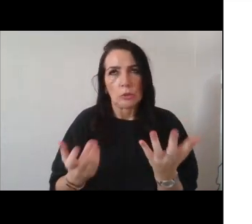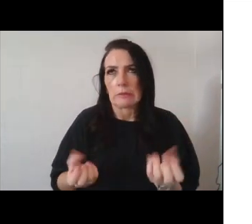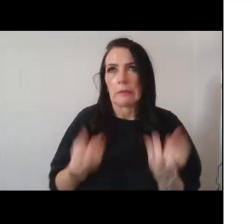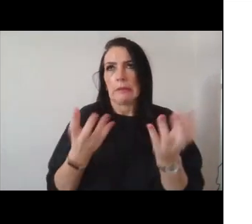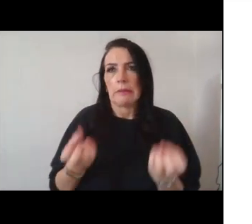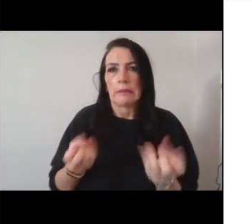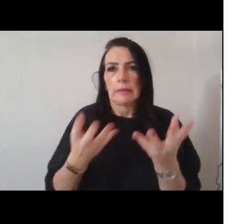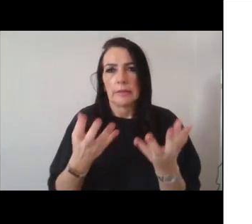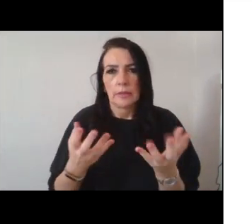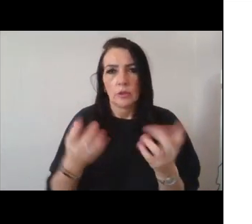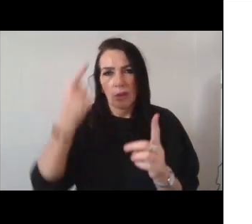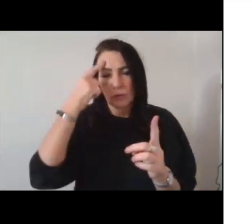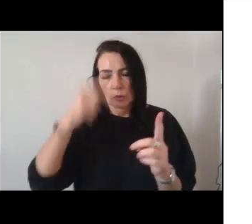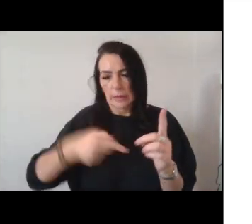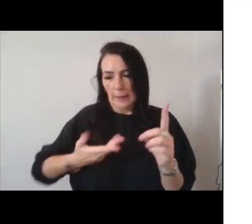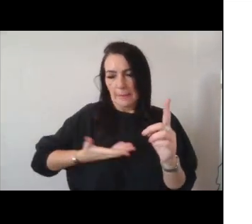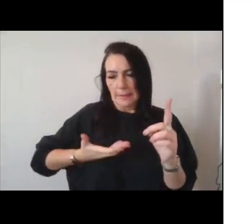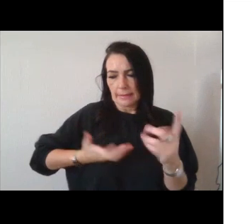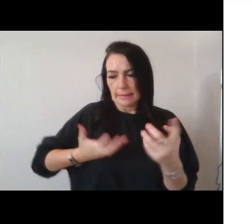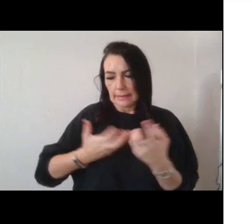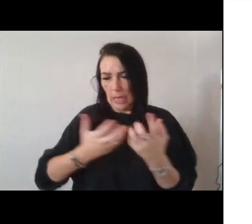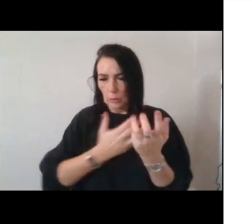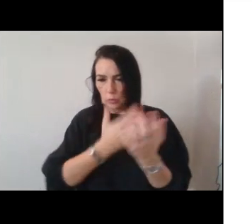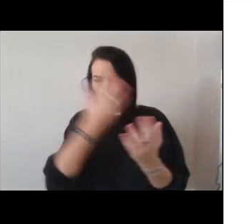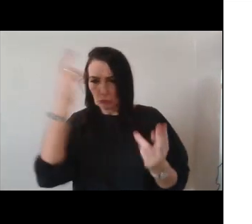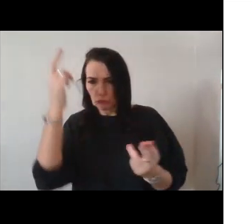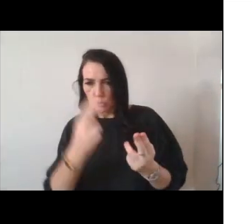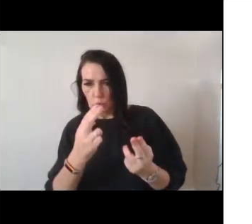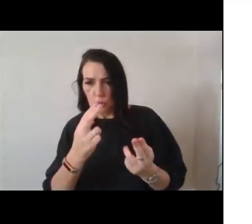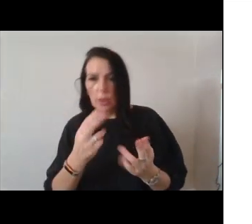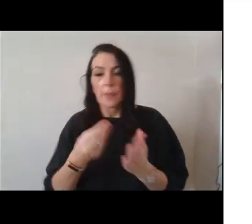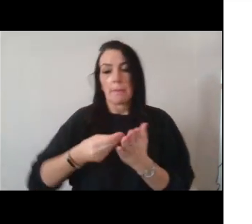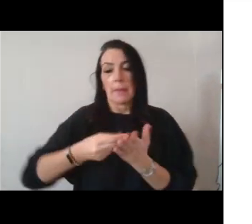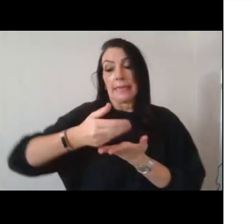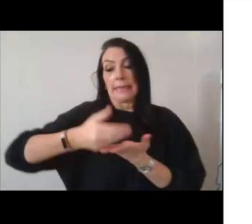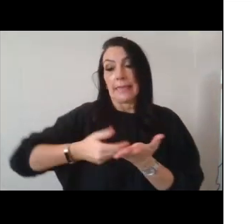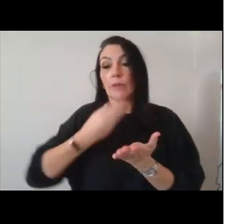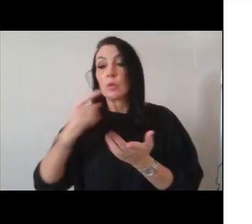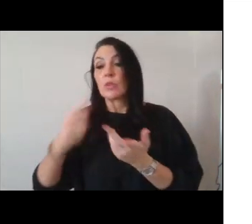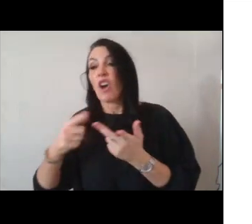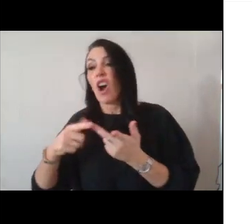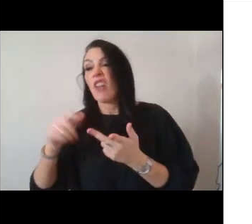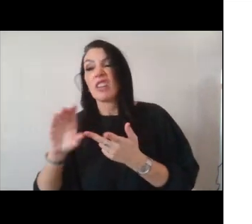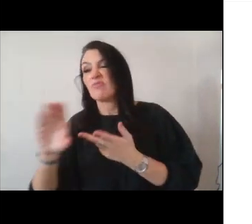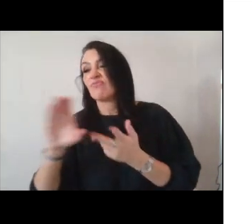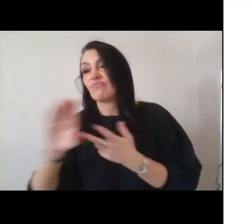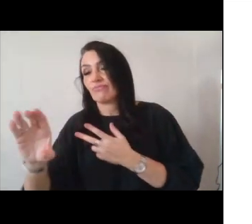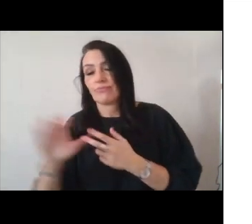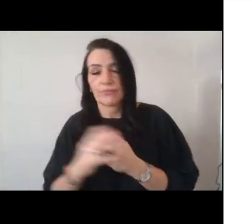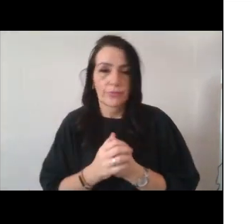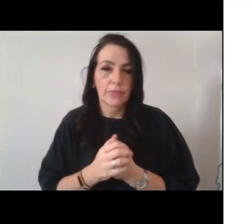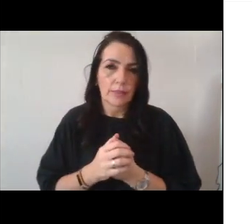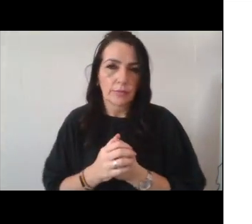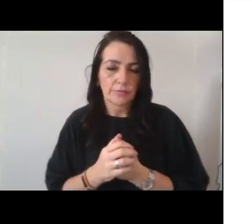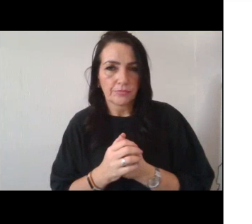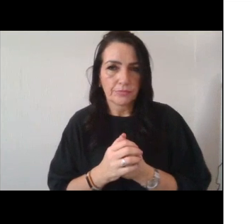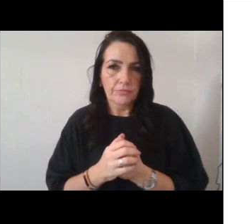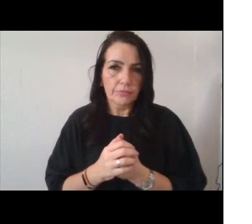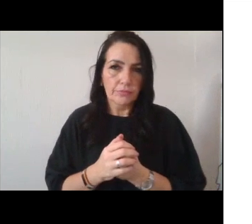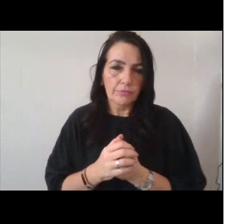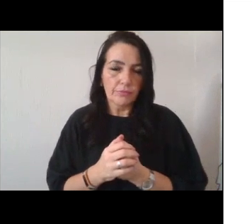for the business, money that could be used towards other things in the business and related to your core activities, should be a driver for